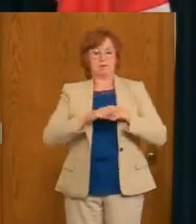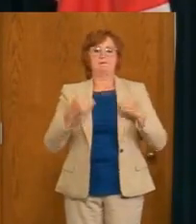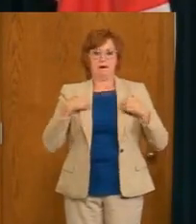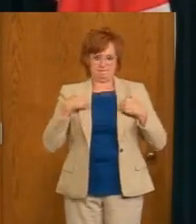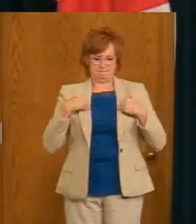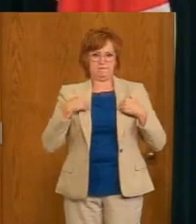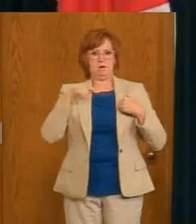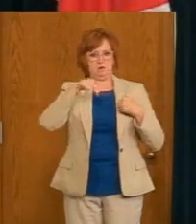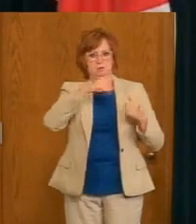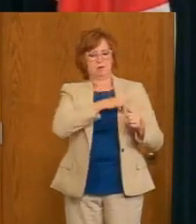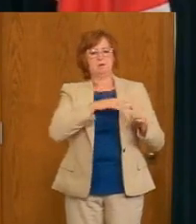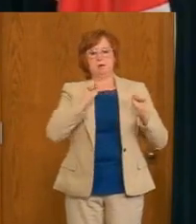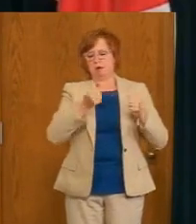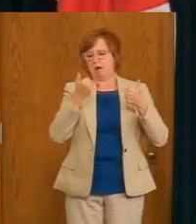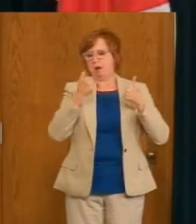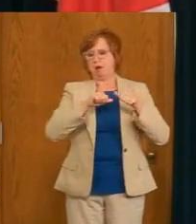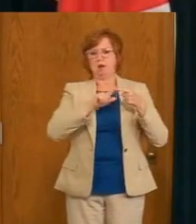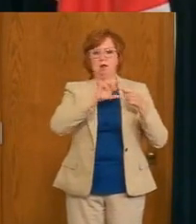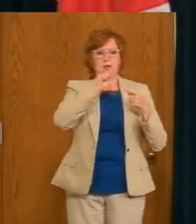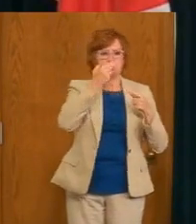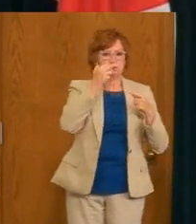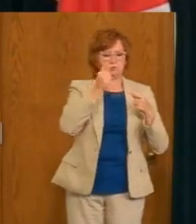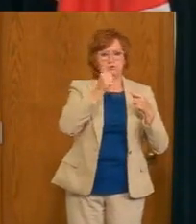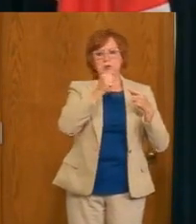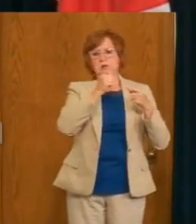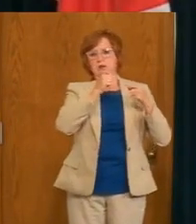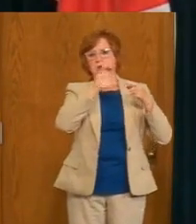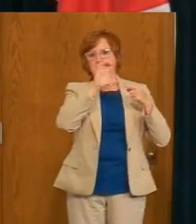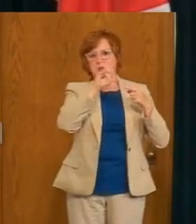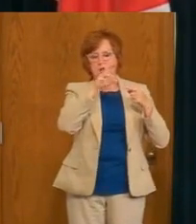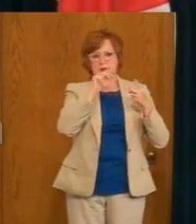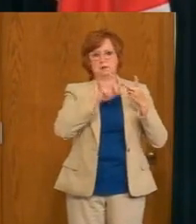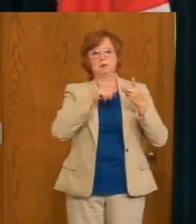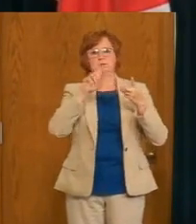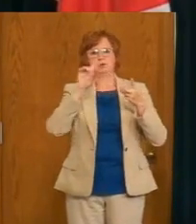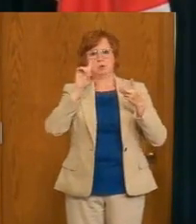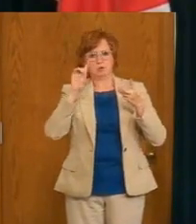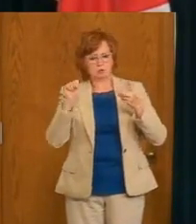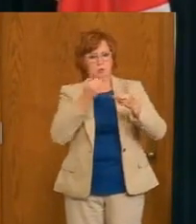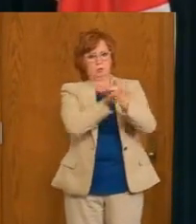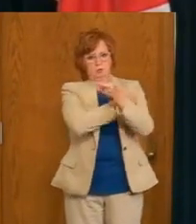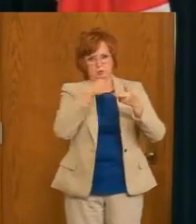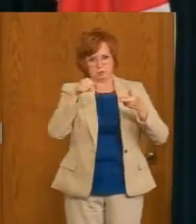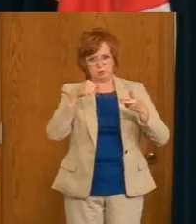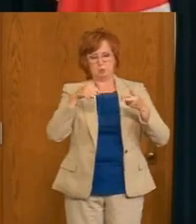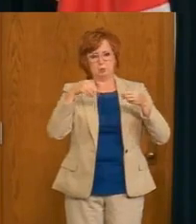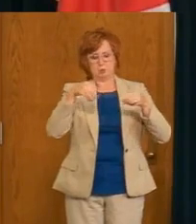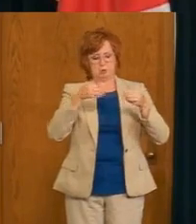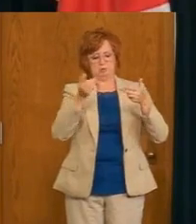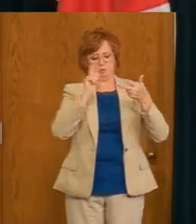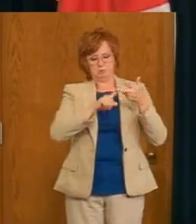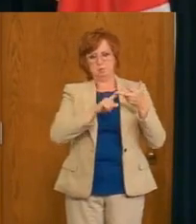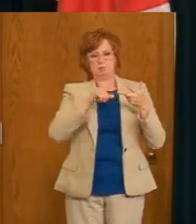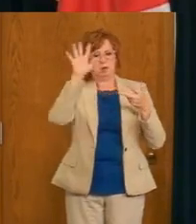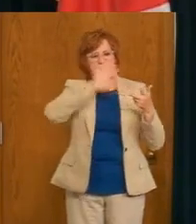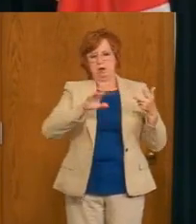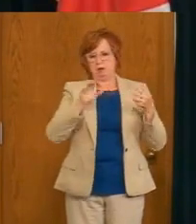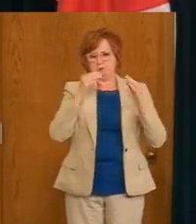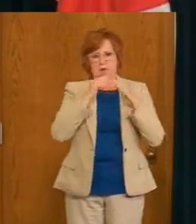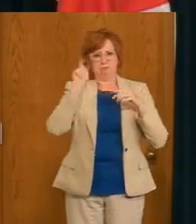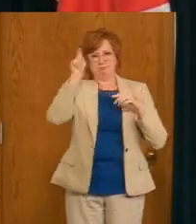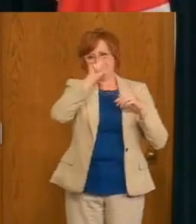are available, as we know, at Saskatchewan Health Authority clinics, at our pharmacies, in communities across the province, and in literally